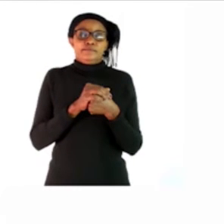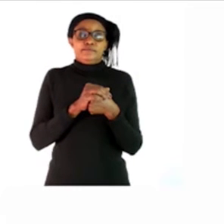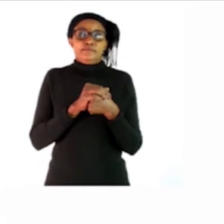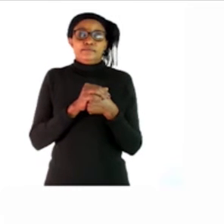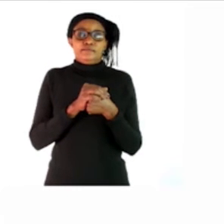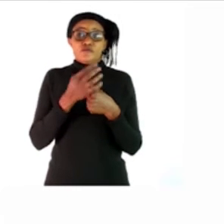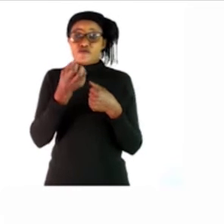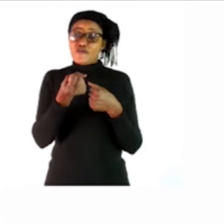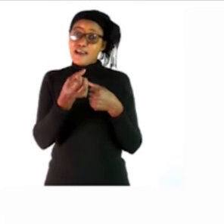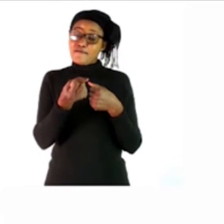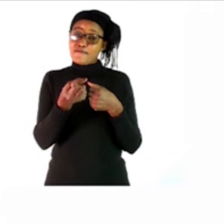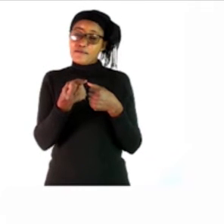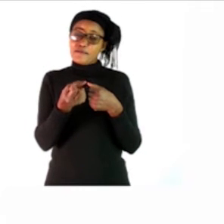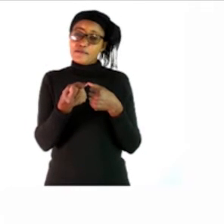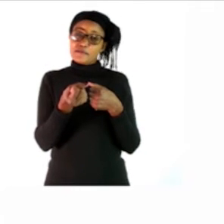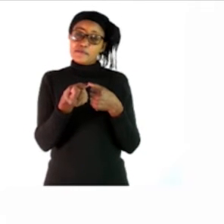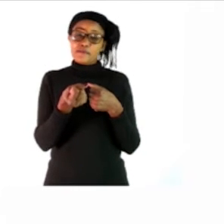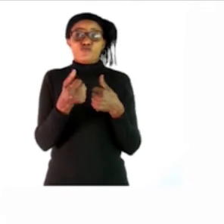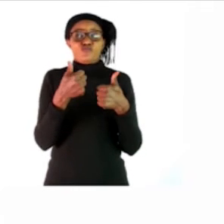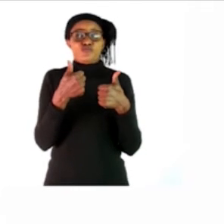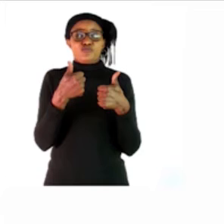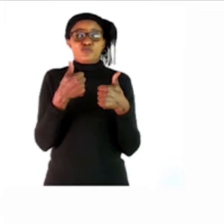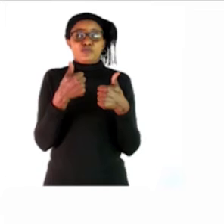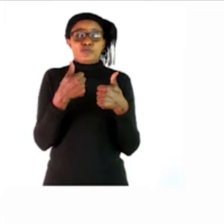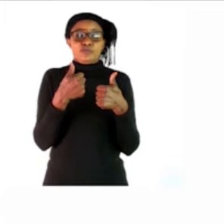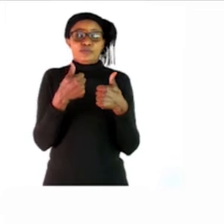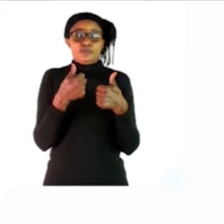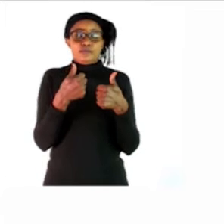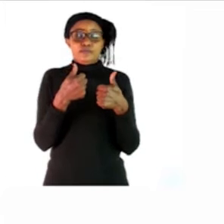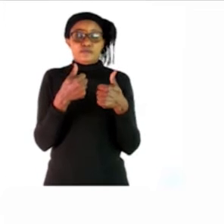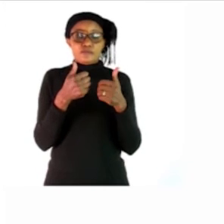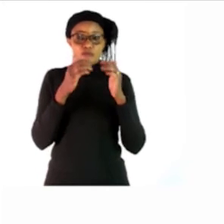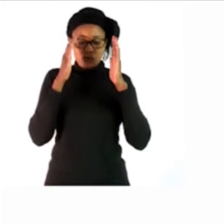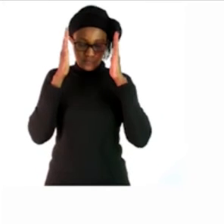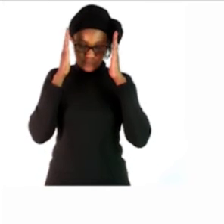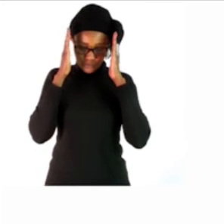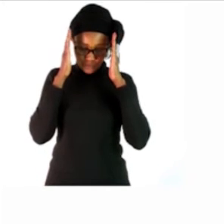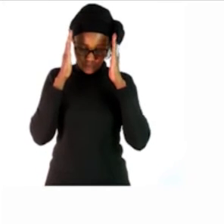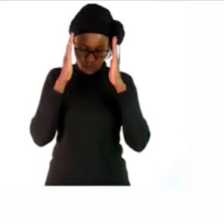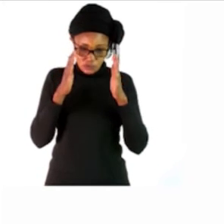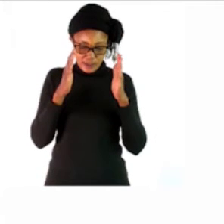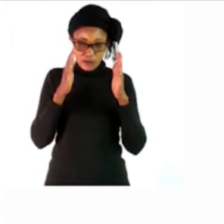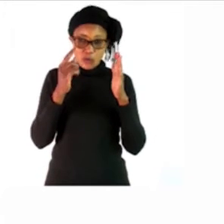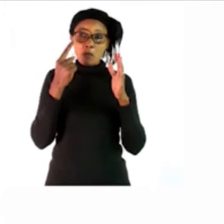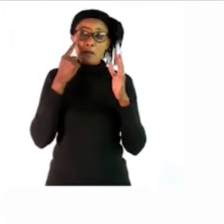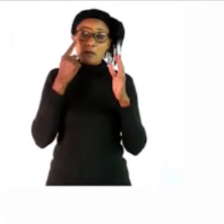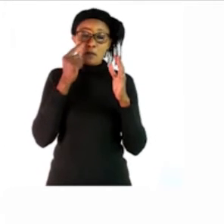you all there? Good. We will concentrate on